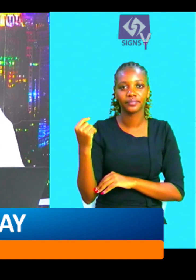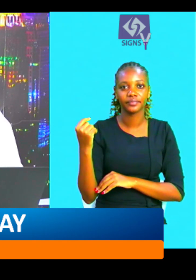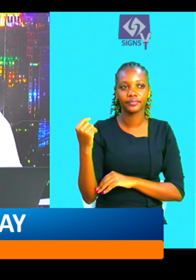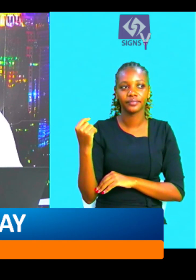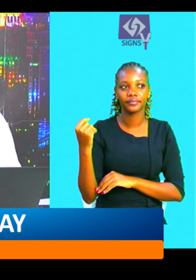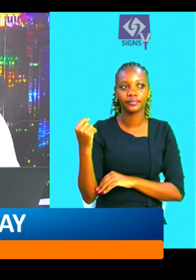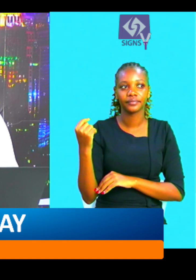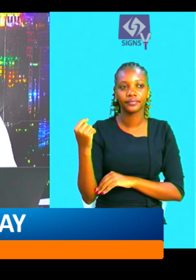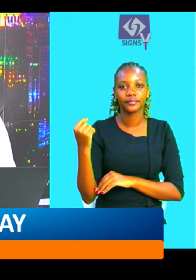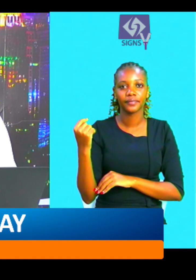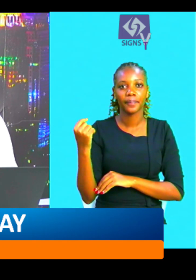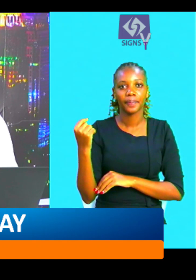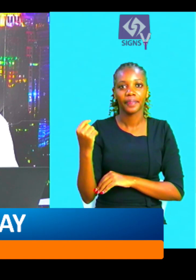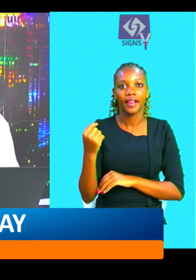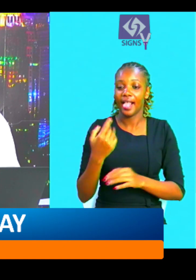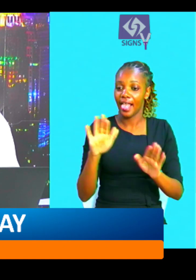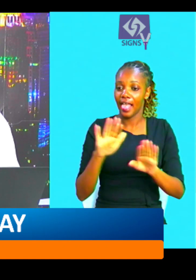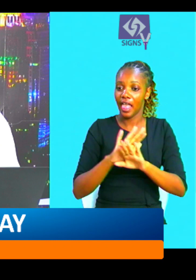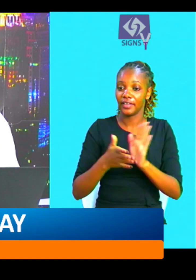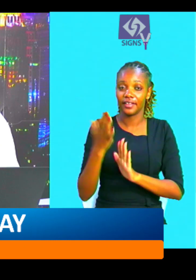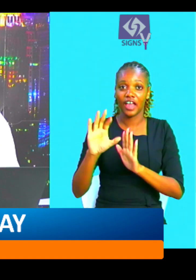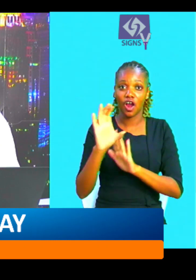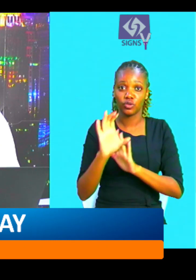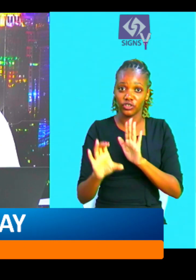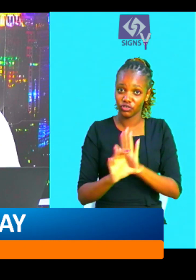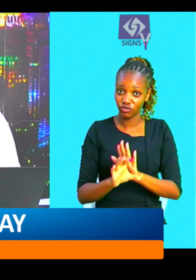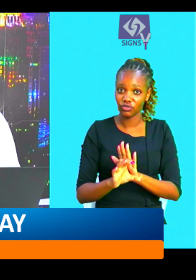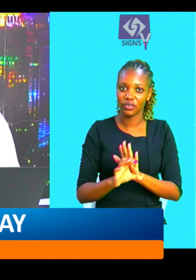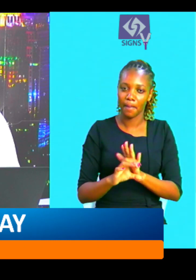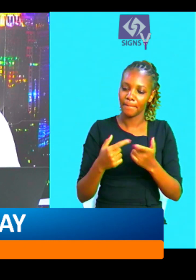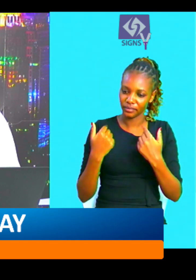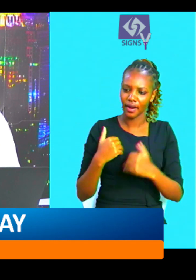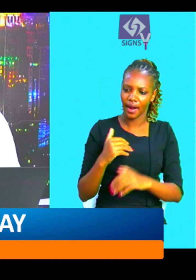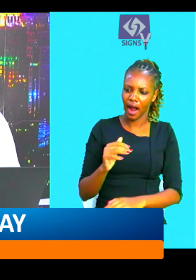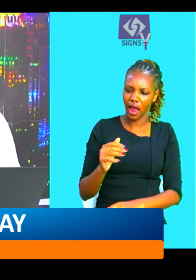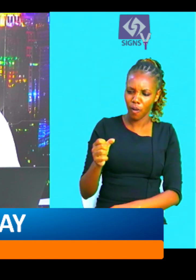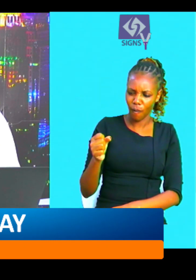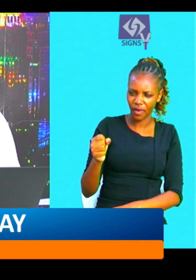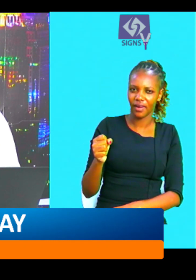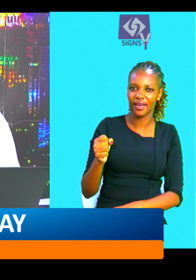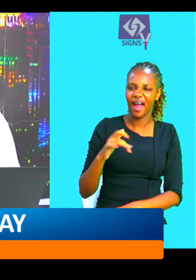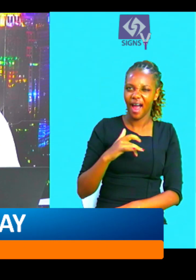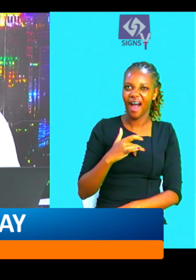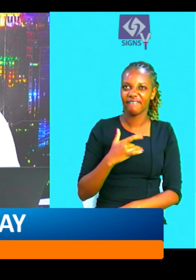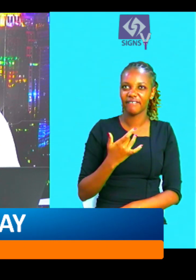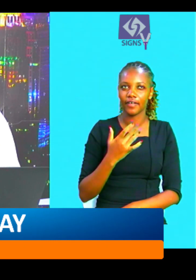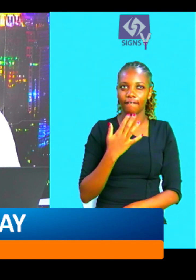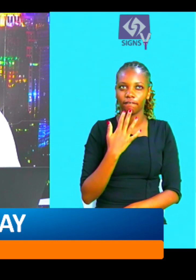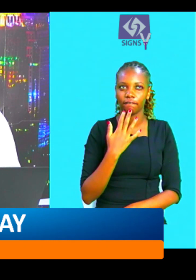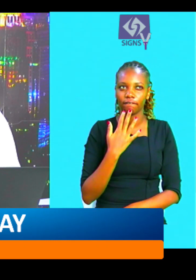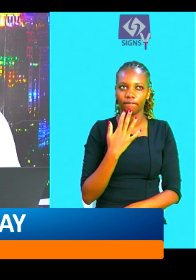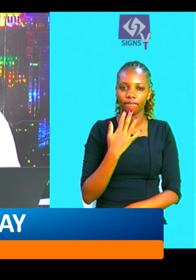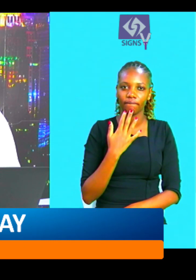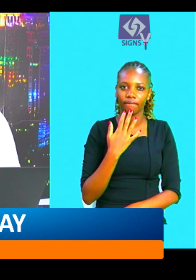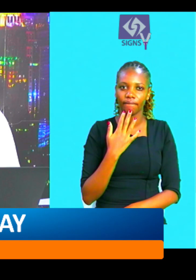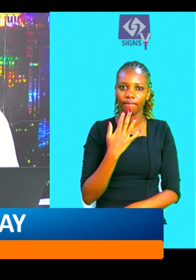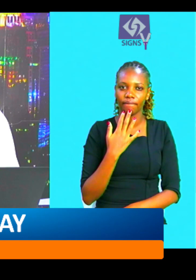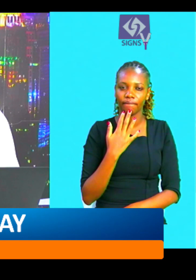of Kenya Kwanza. And I hope it is not the bank of Francis Atwoli, because there are so many things that we've been asked to take to the